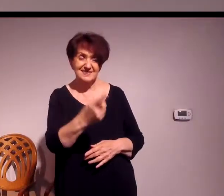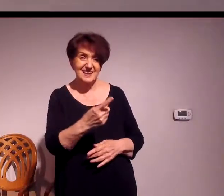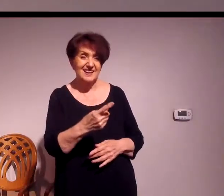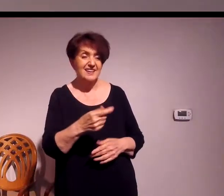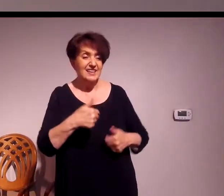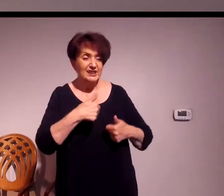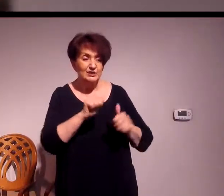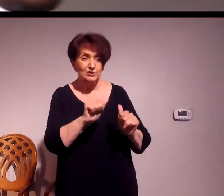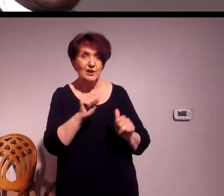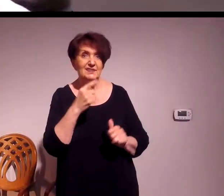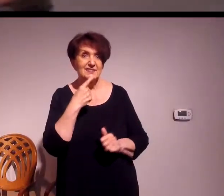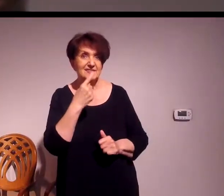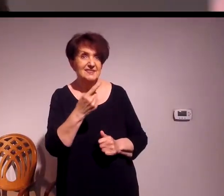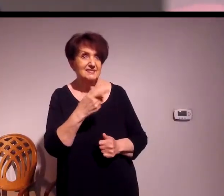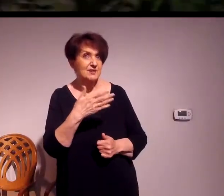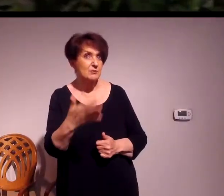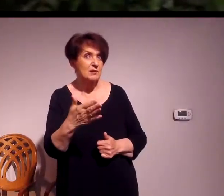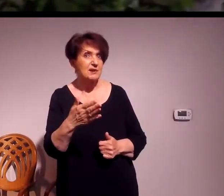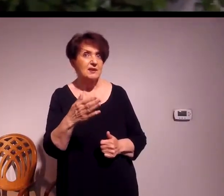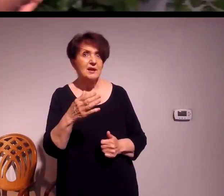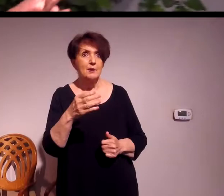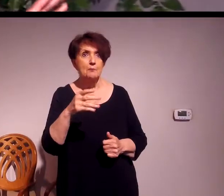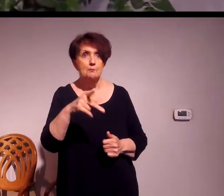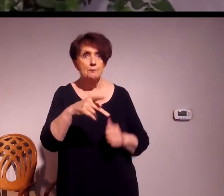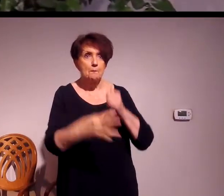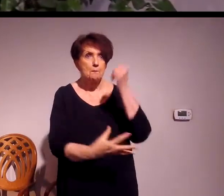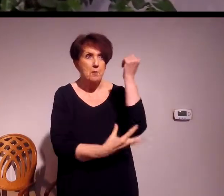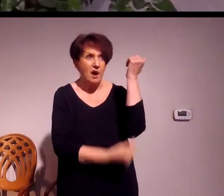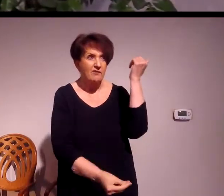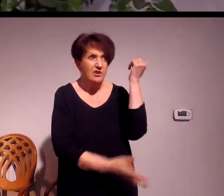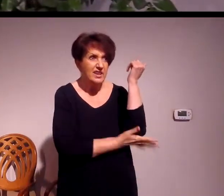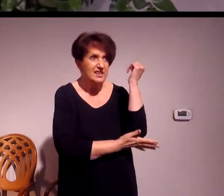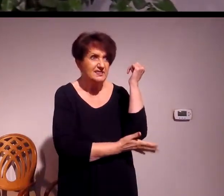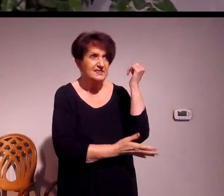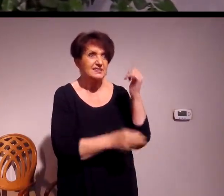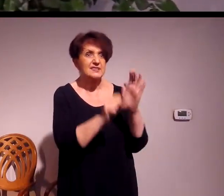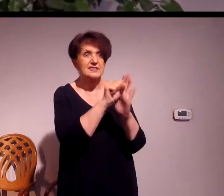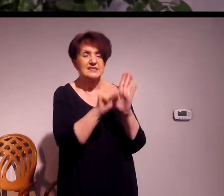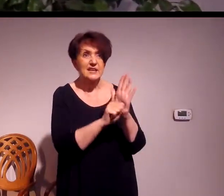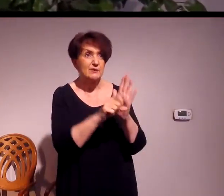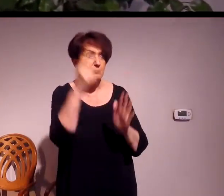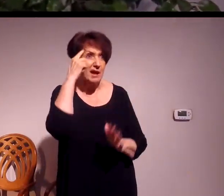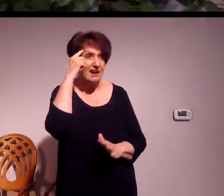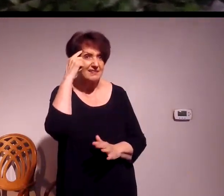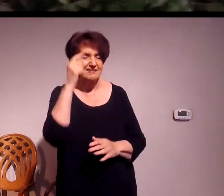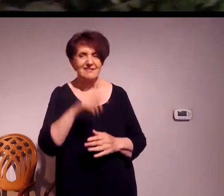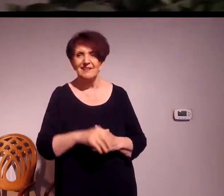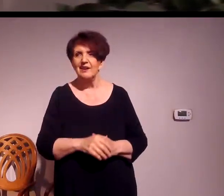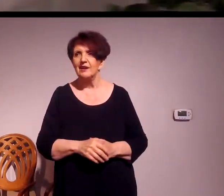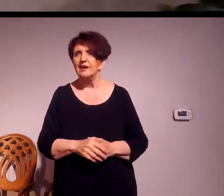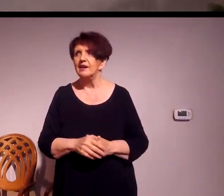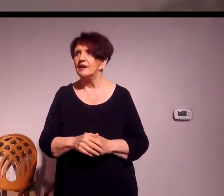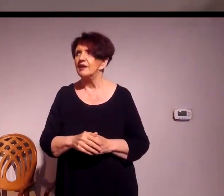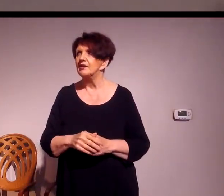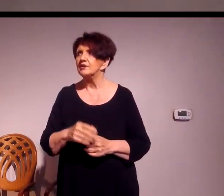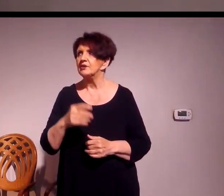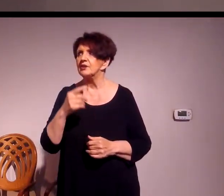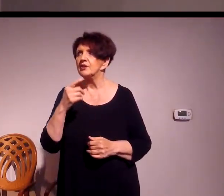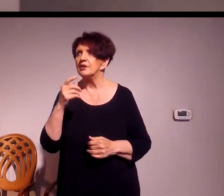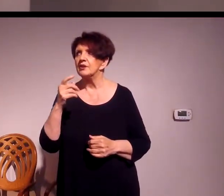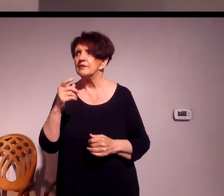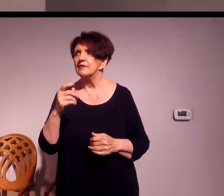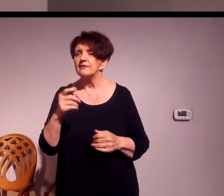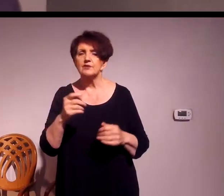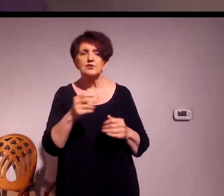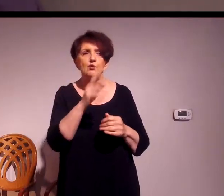say something about poverty being a state of mind, and he just went off. You don't say that in a political setting. What you understand and tell people is, look, you know, there's a